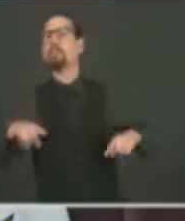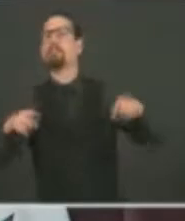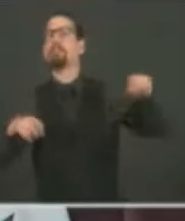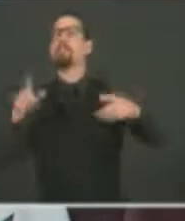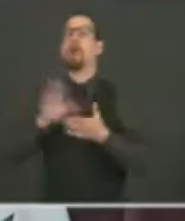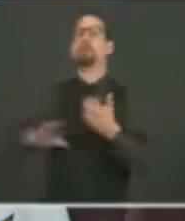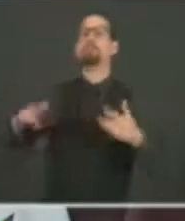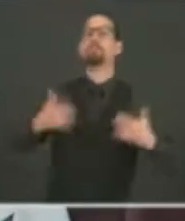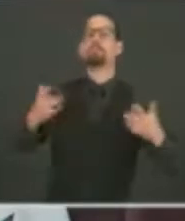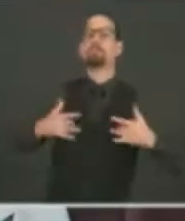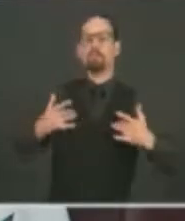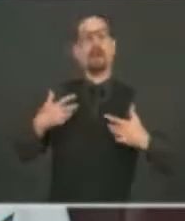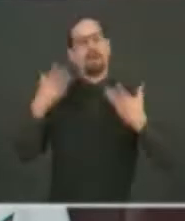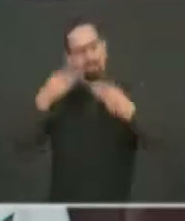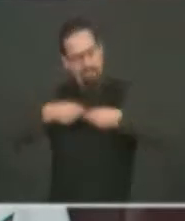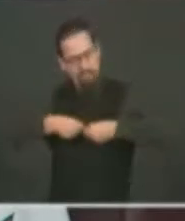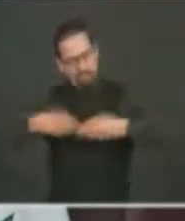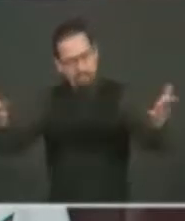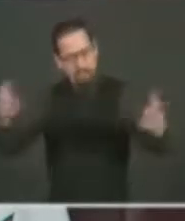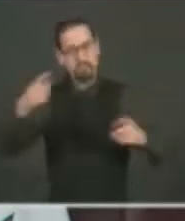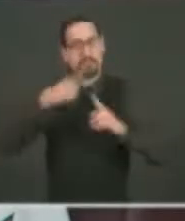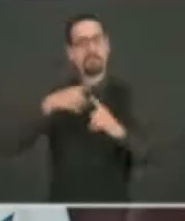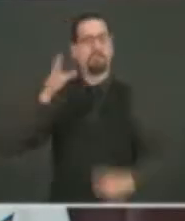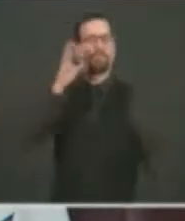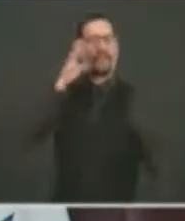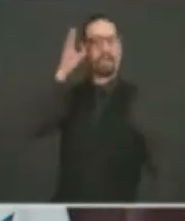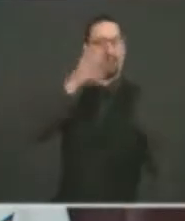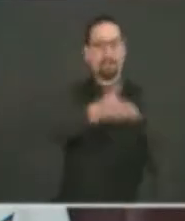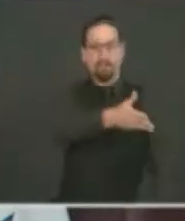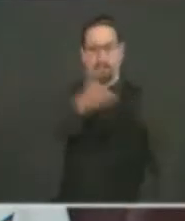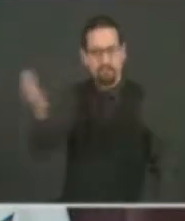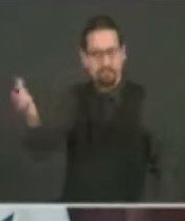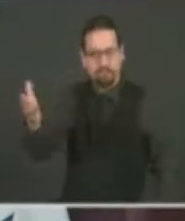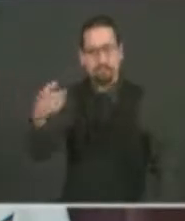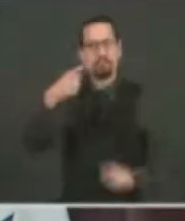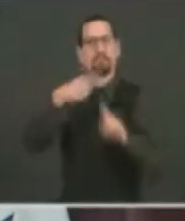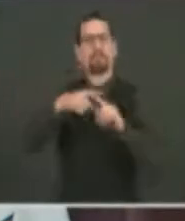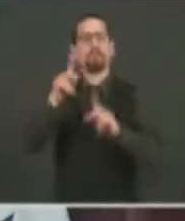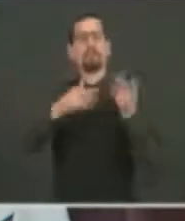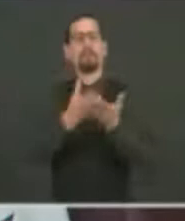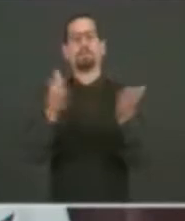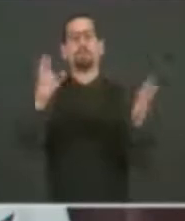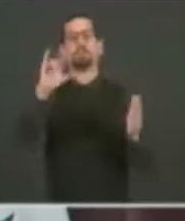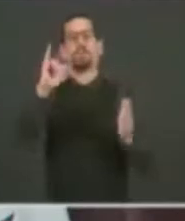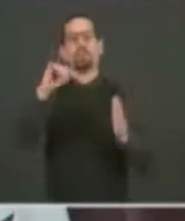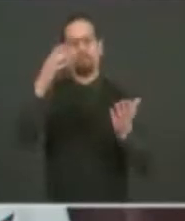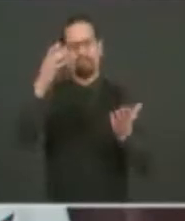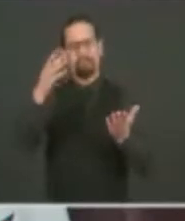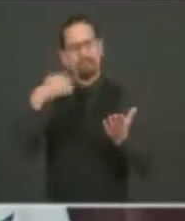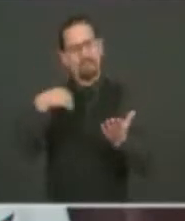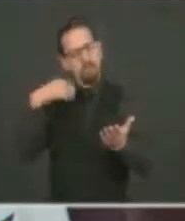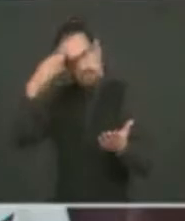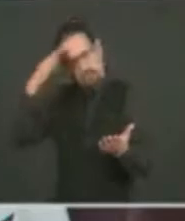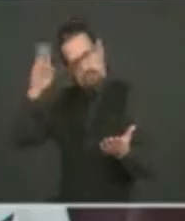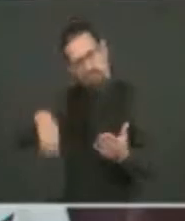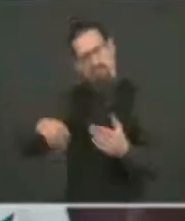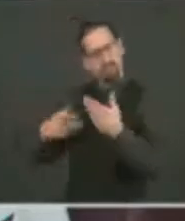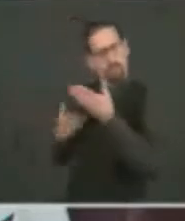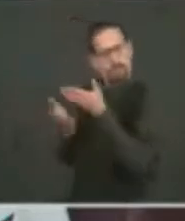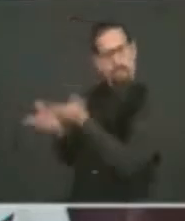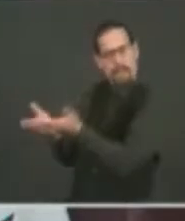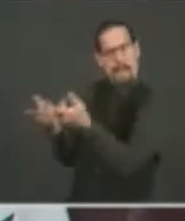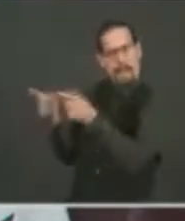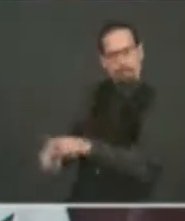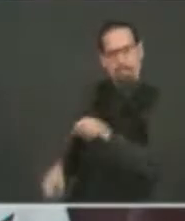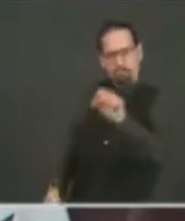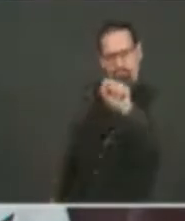or URI to feel reassured that we're all over this. We're on top of it. We have the situation under control. We've set up